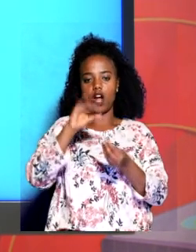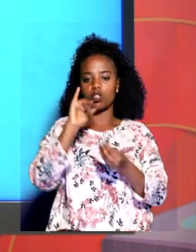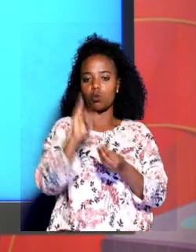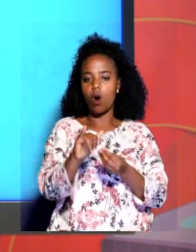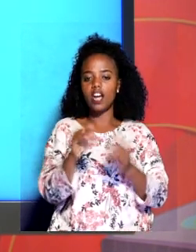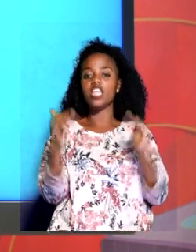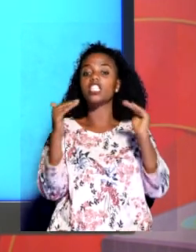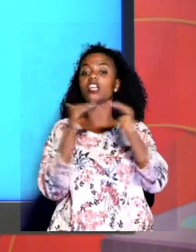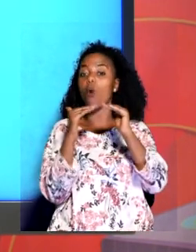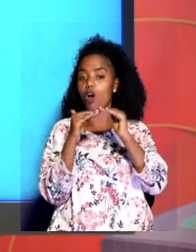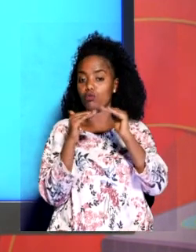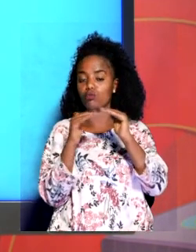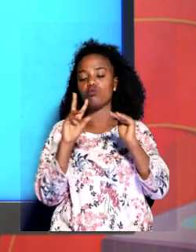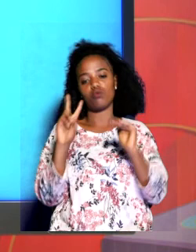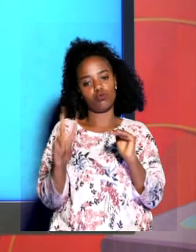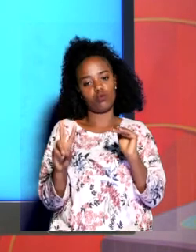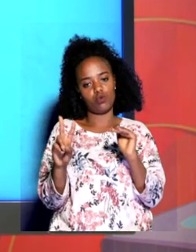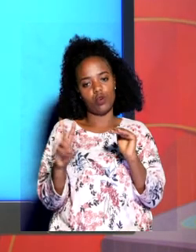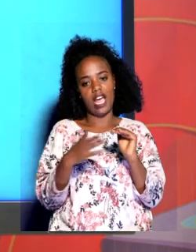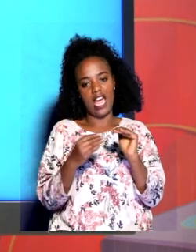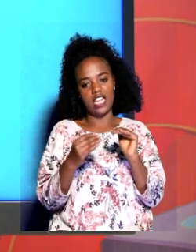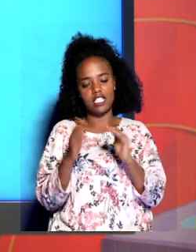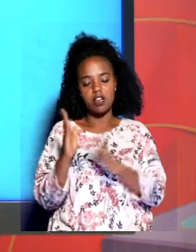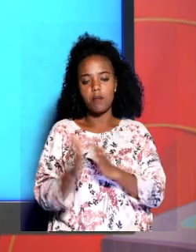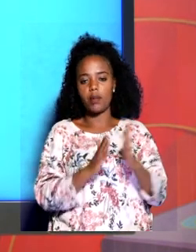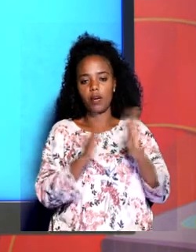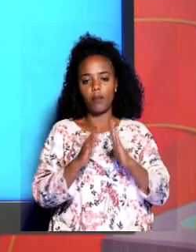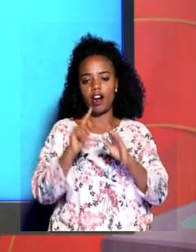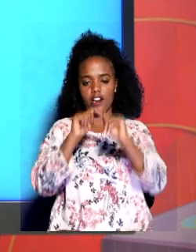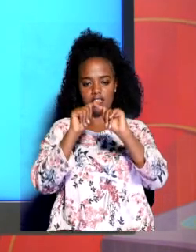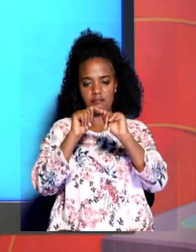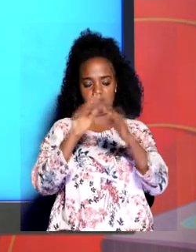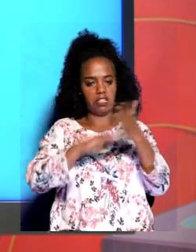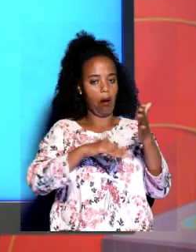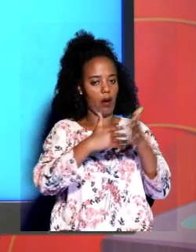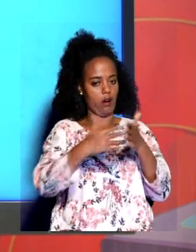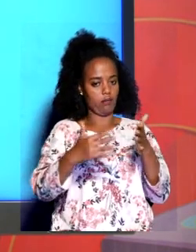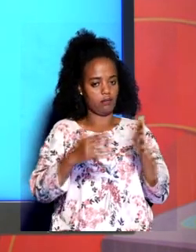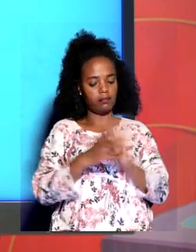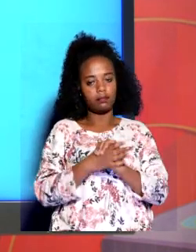equal to 2. And then prepare a table for this one.